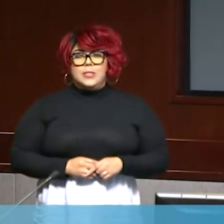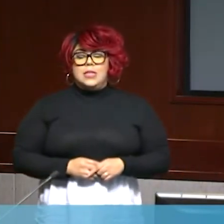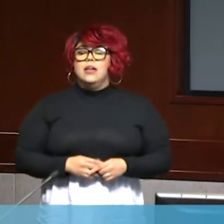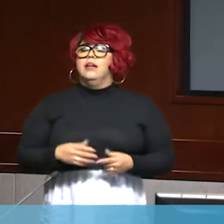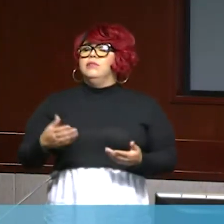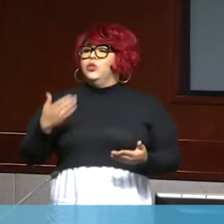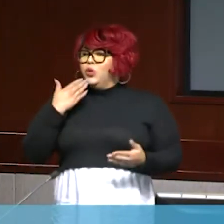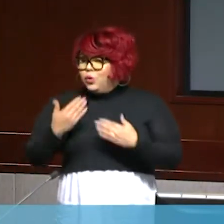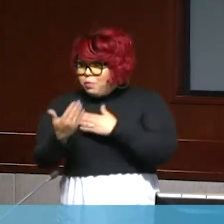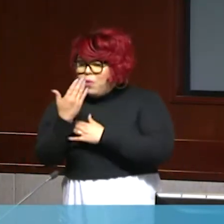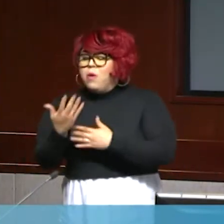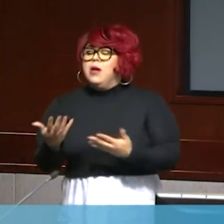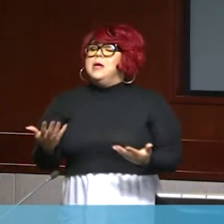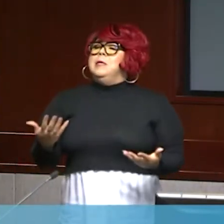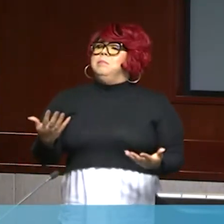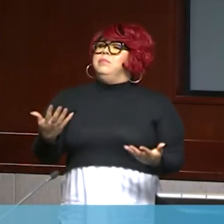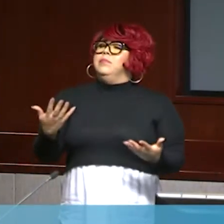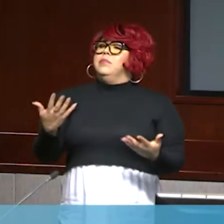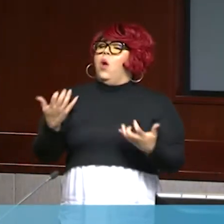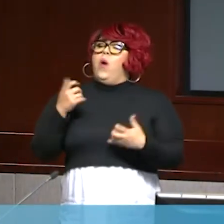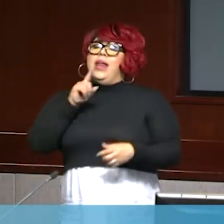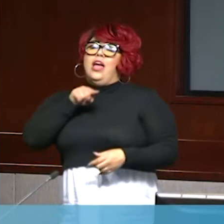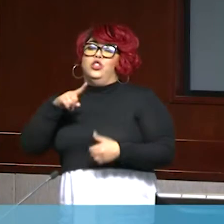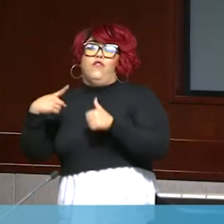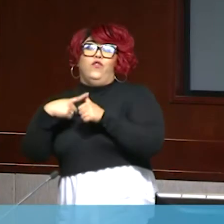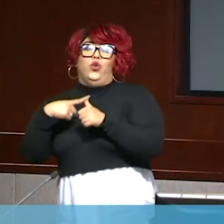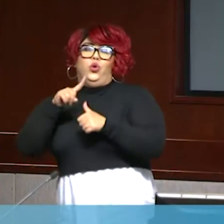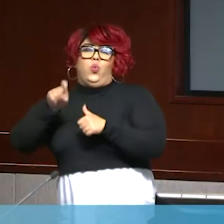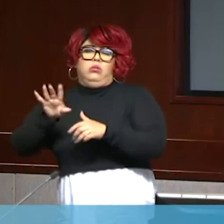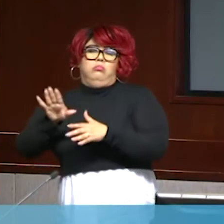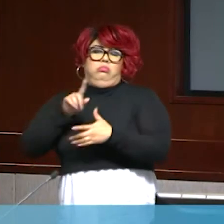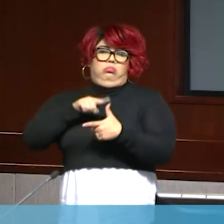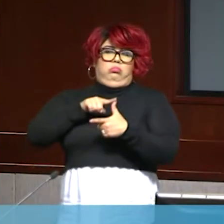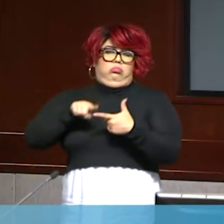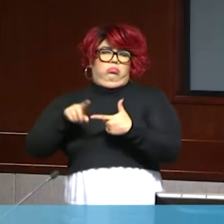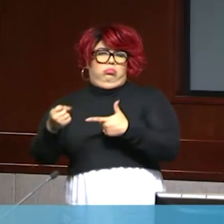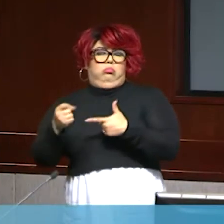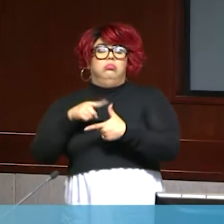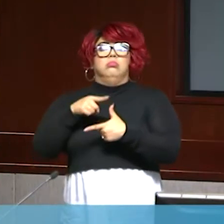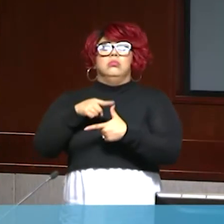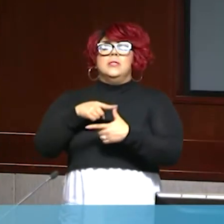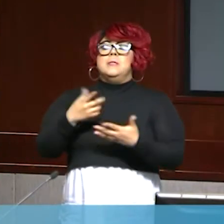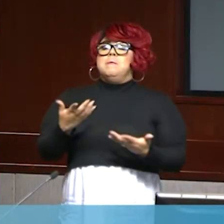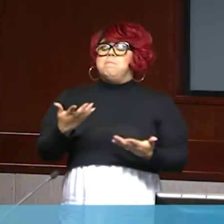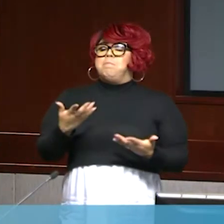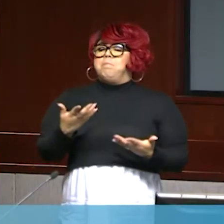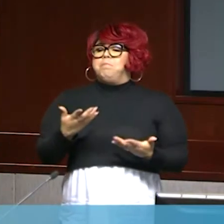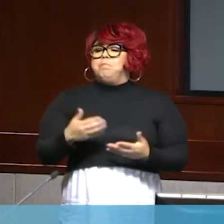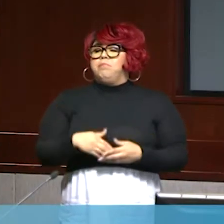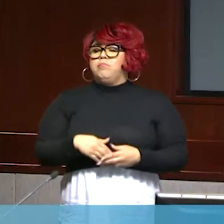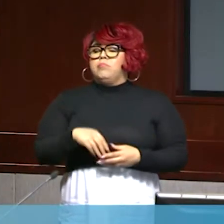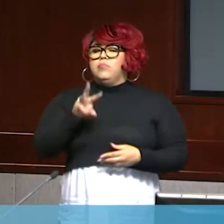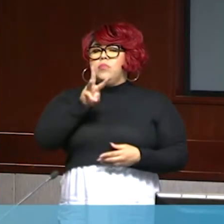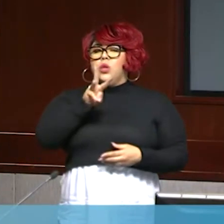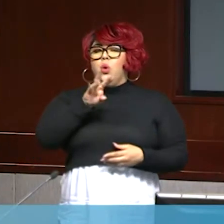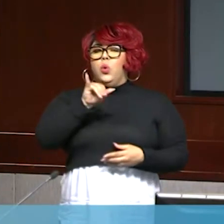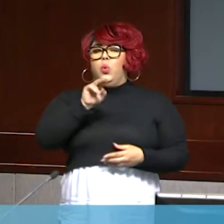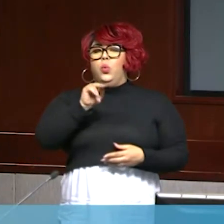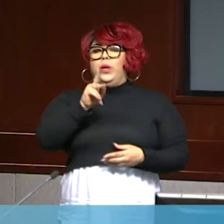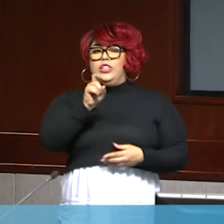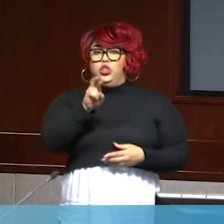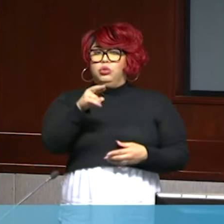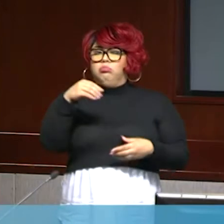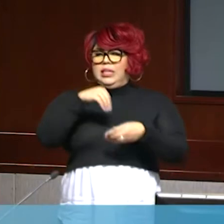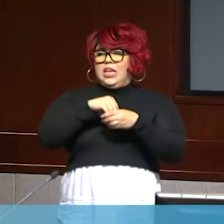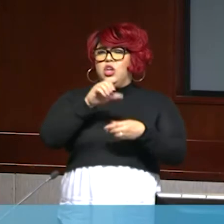Tori, good morning. I wanted to answer your first question. We do show that Windsor in